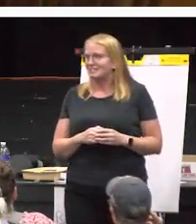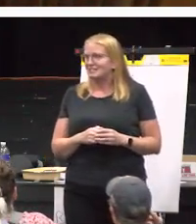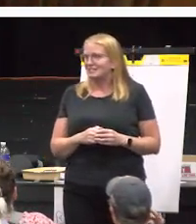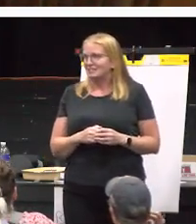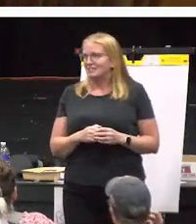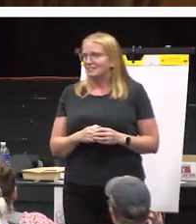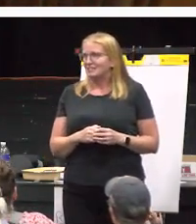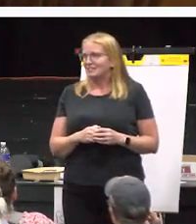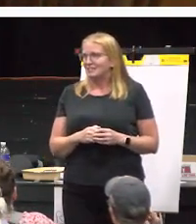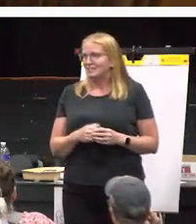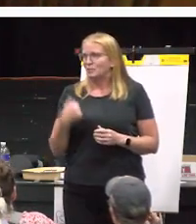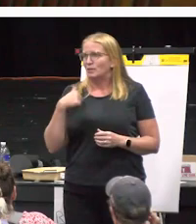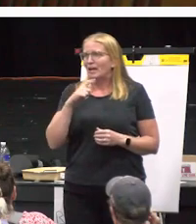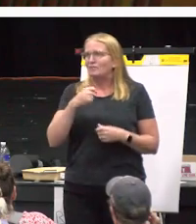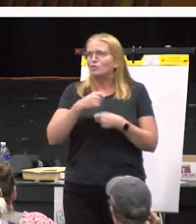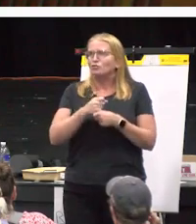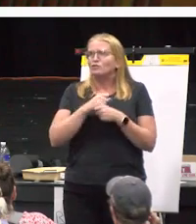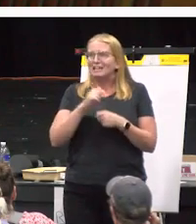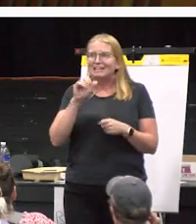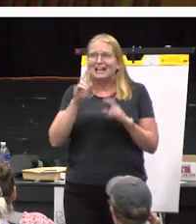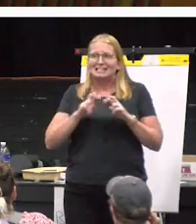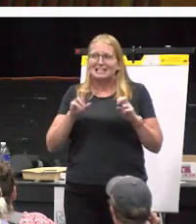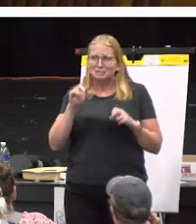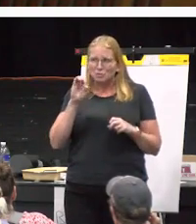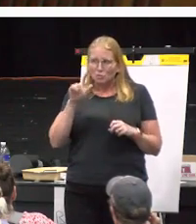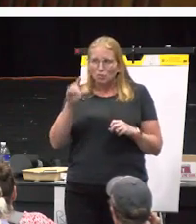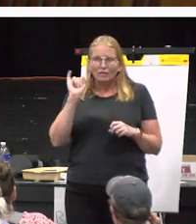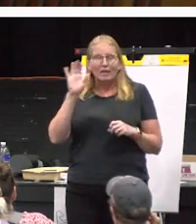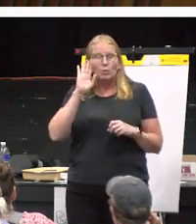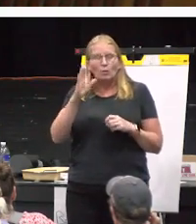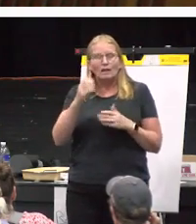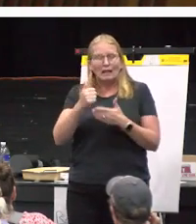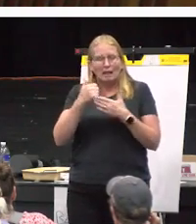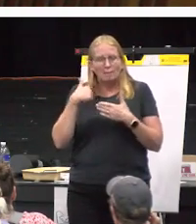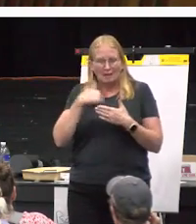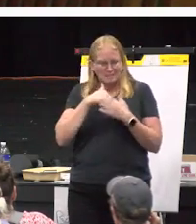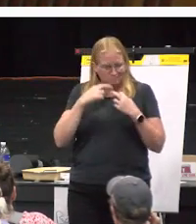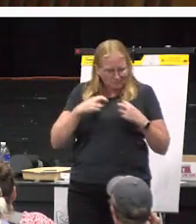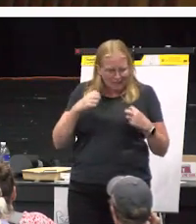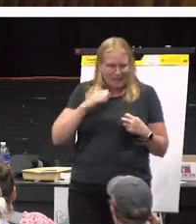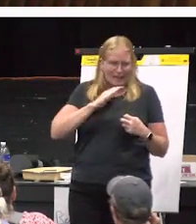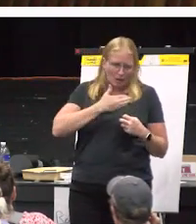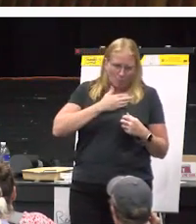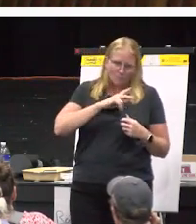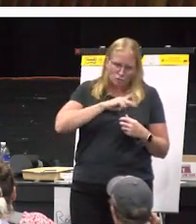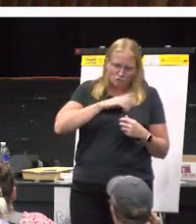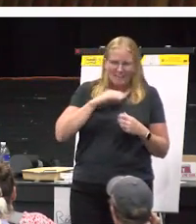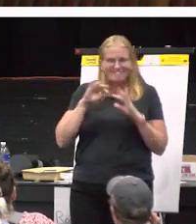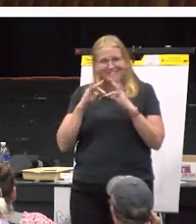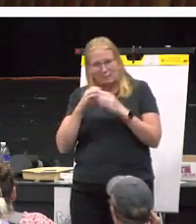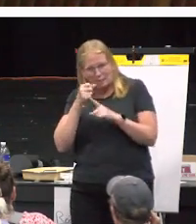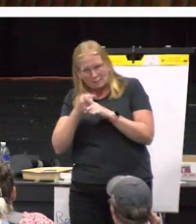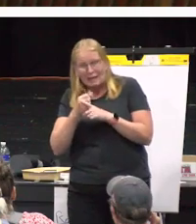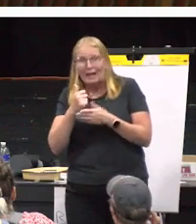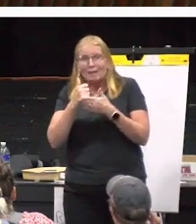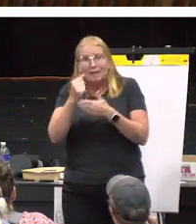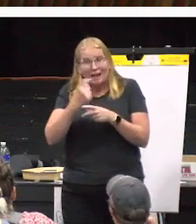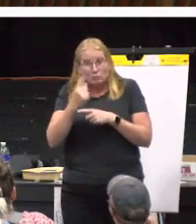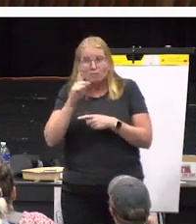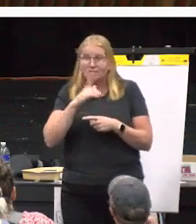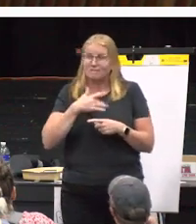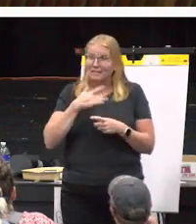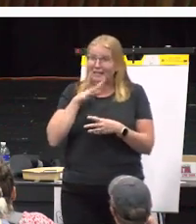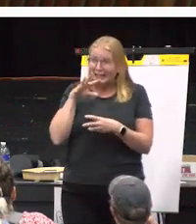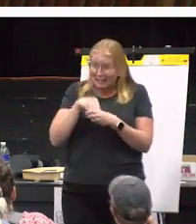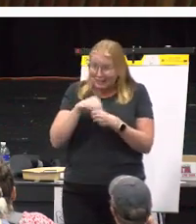assessment tool that will help us to track our personal and family impacts and help everybody participate and feel engaged in